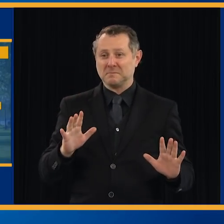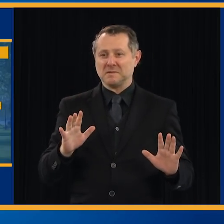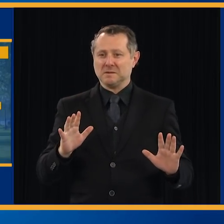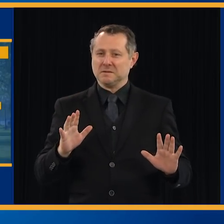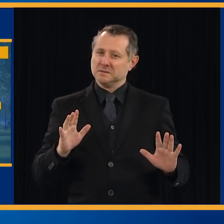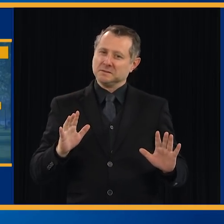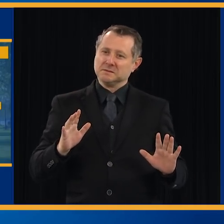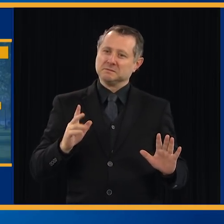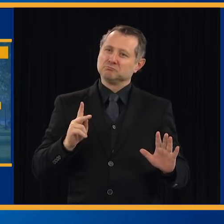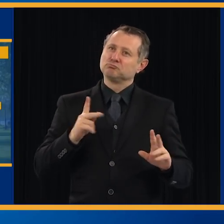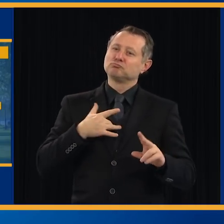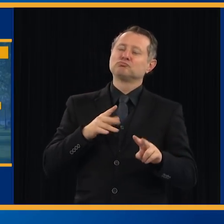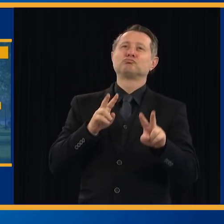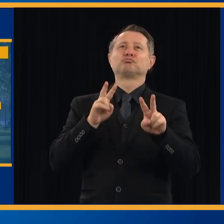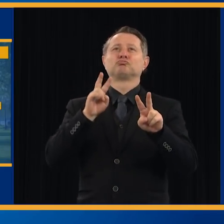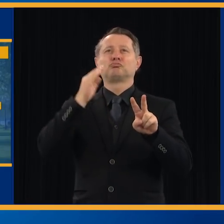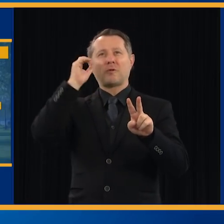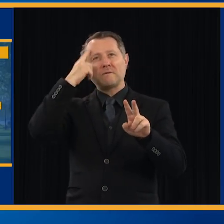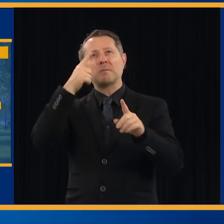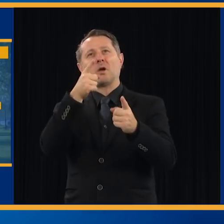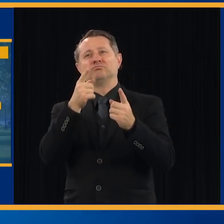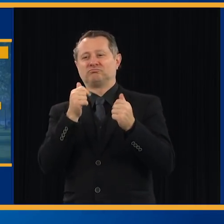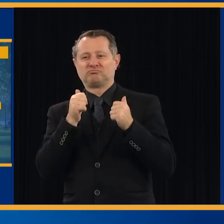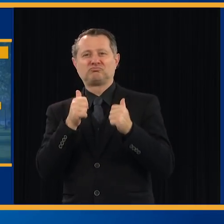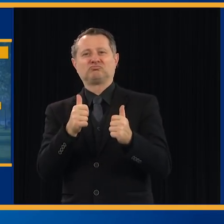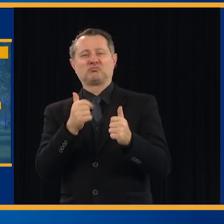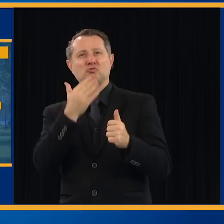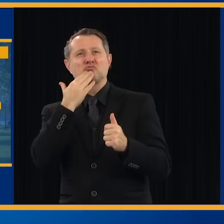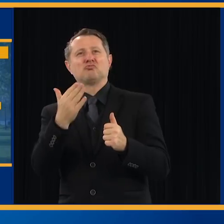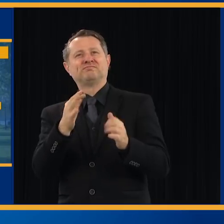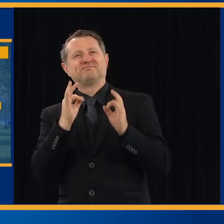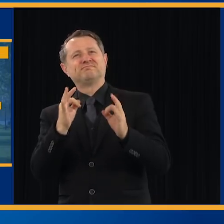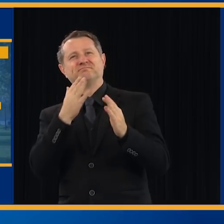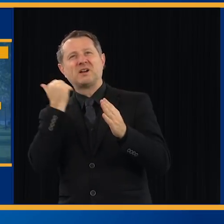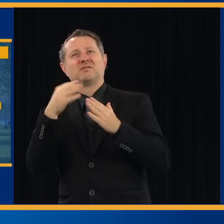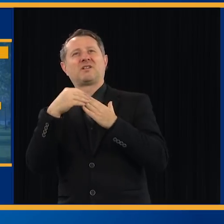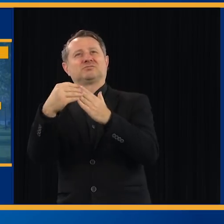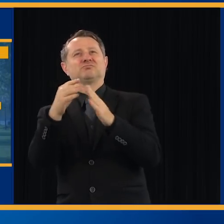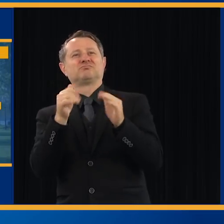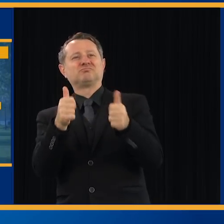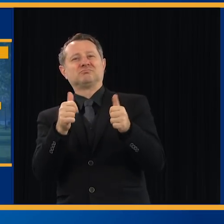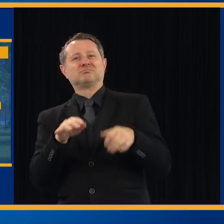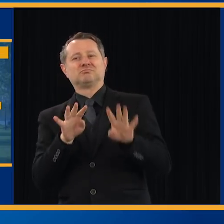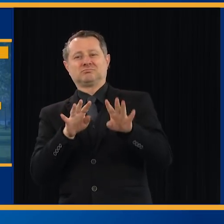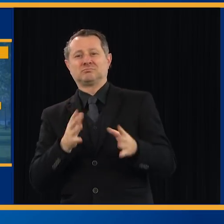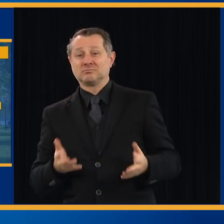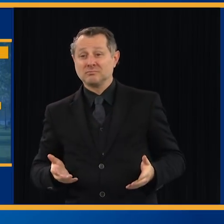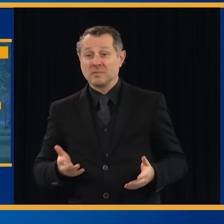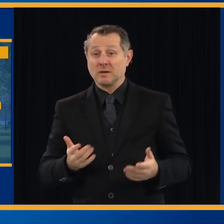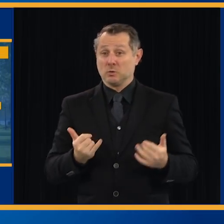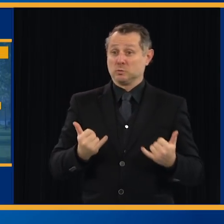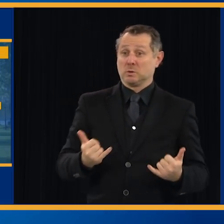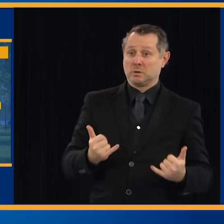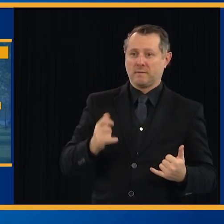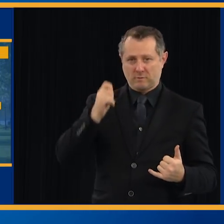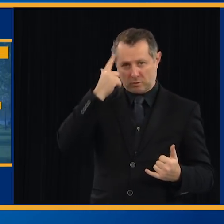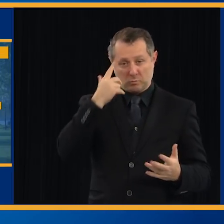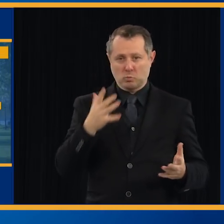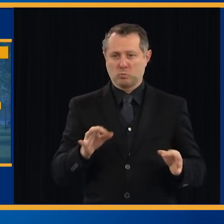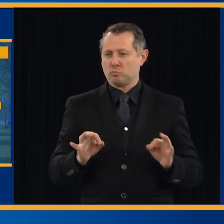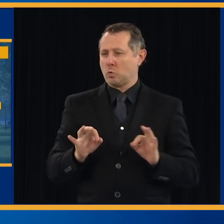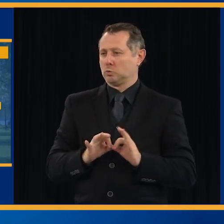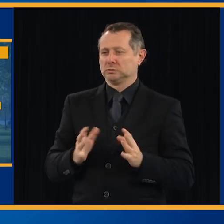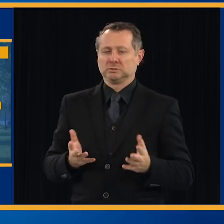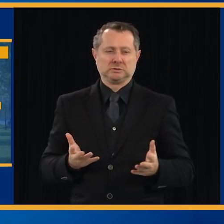government from government officials in the state of New York. Government matters today in a way it has not mattered